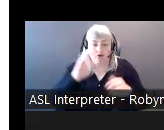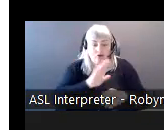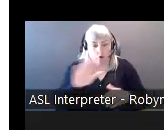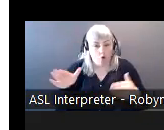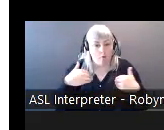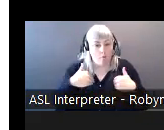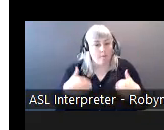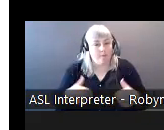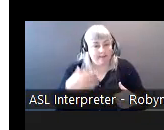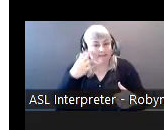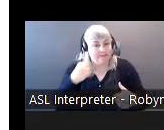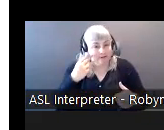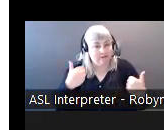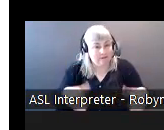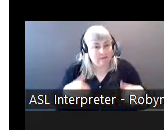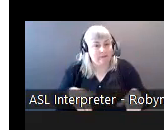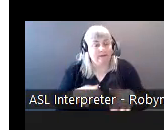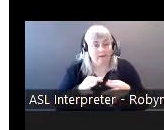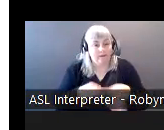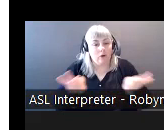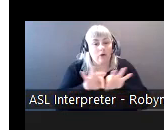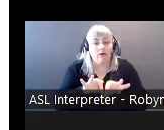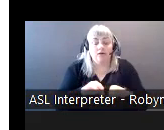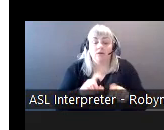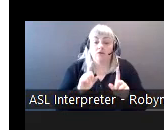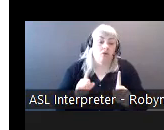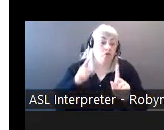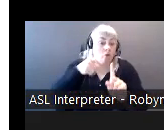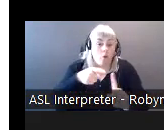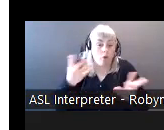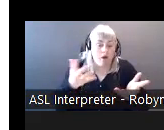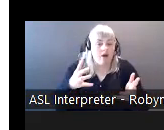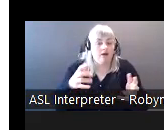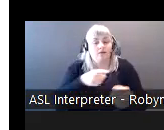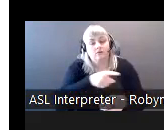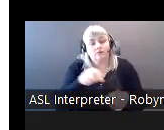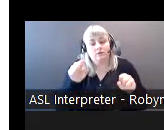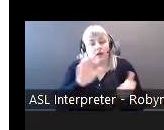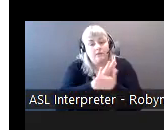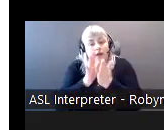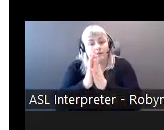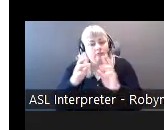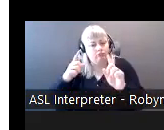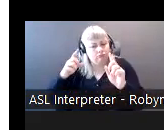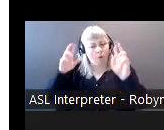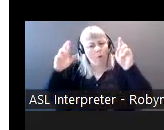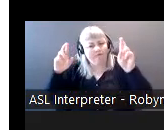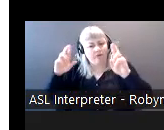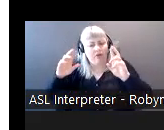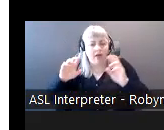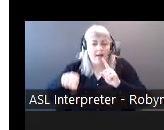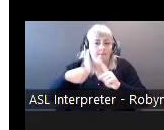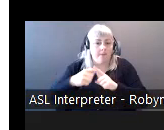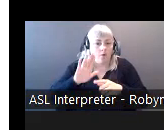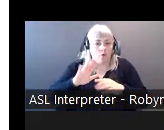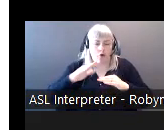The hope is to be curious about your window and to find more flexibility so that you can come in